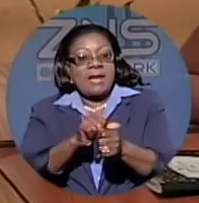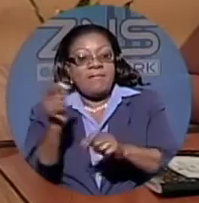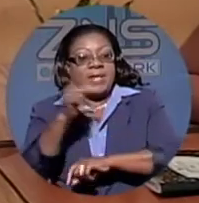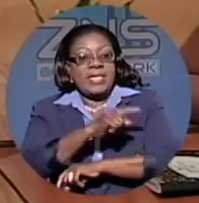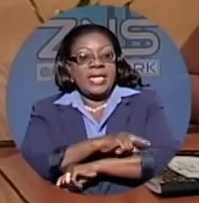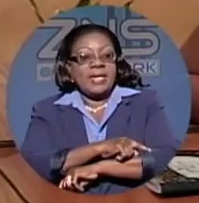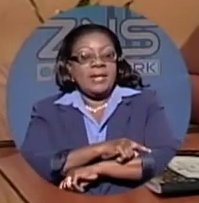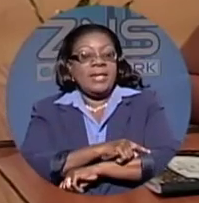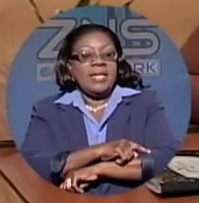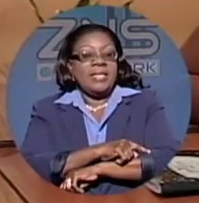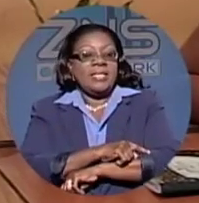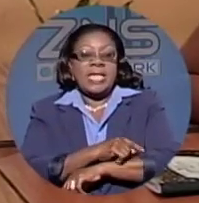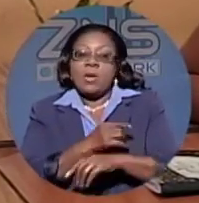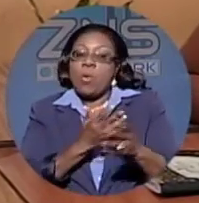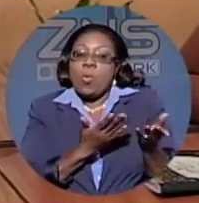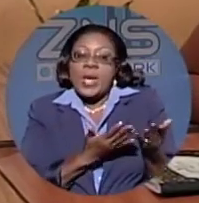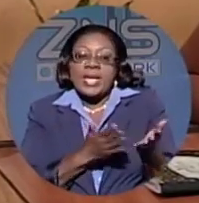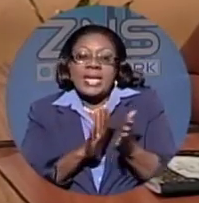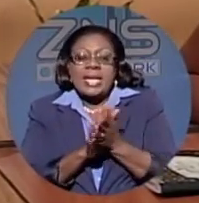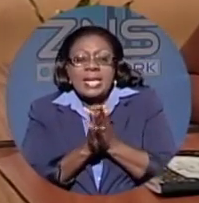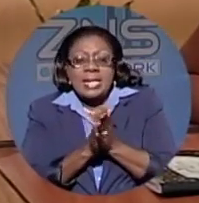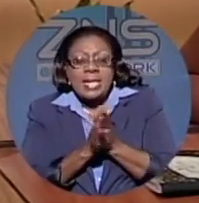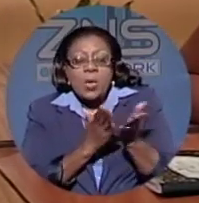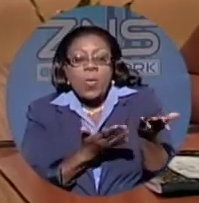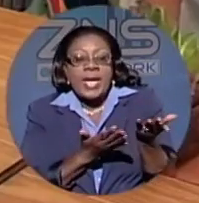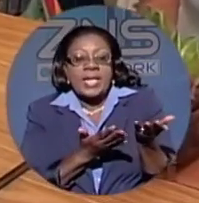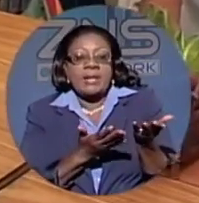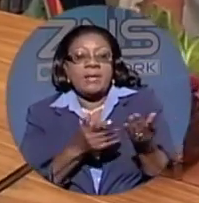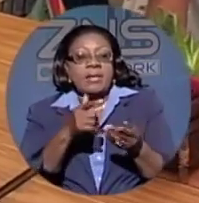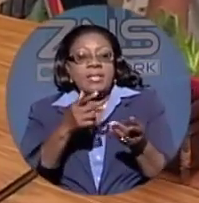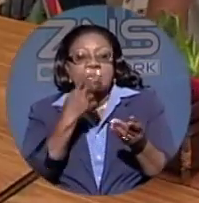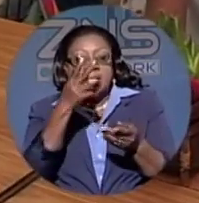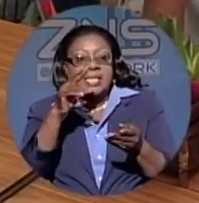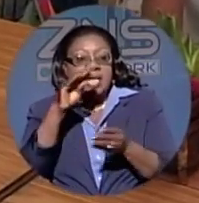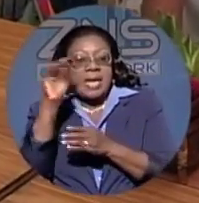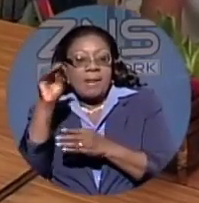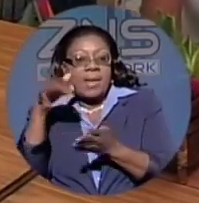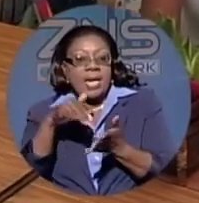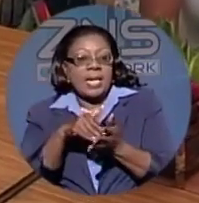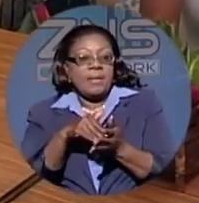by, they were eagerly awaiting to see him again. He's going to turn up